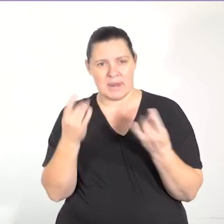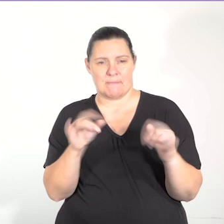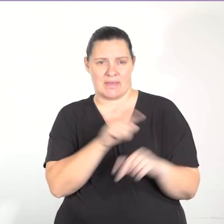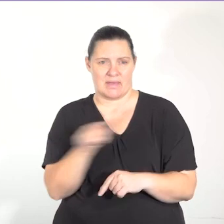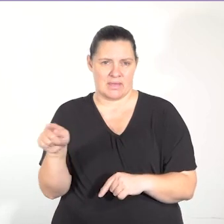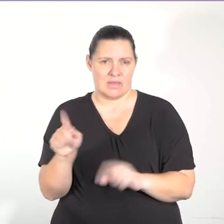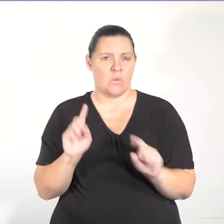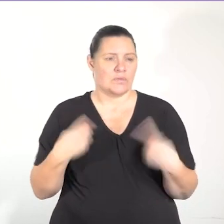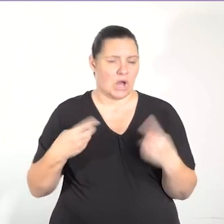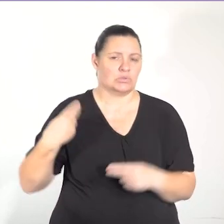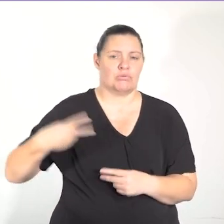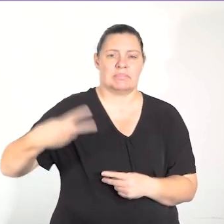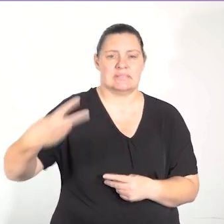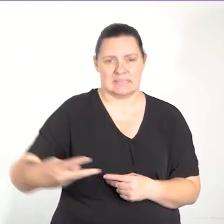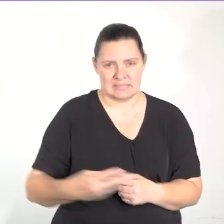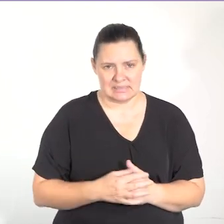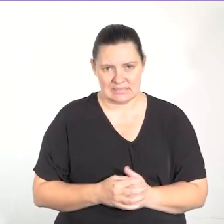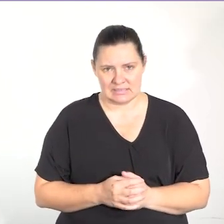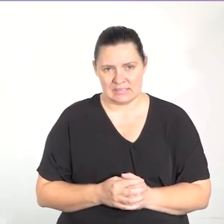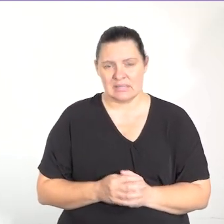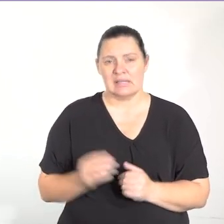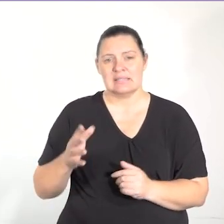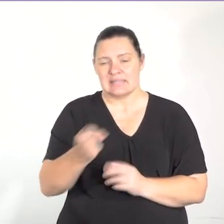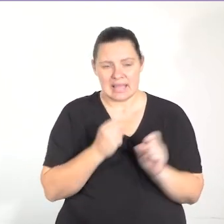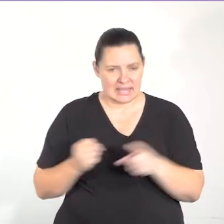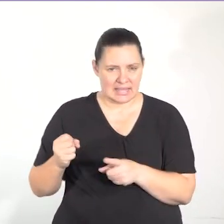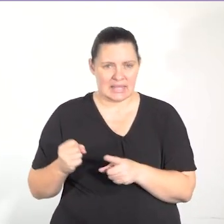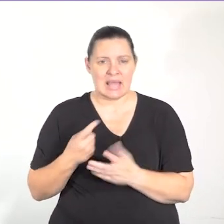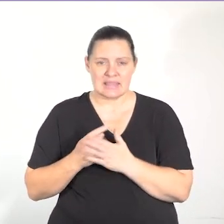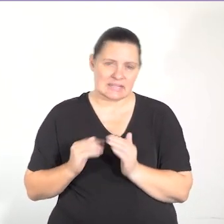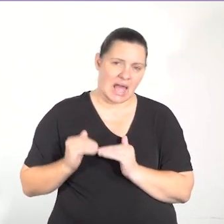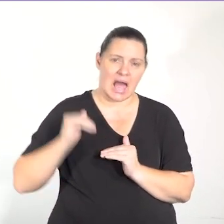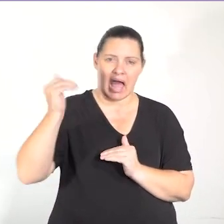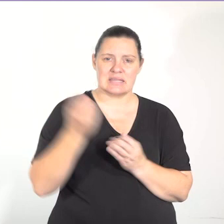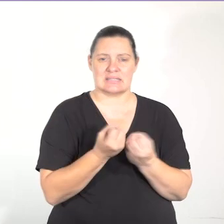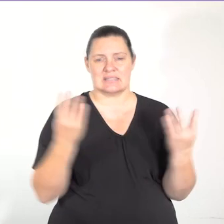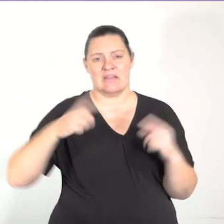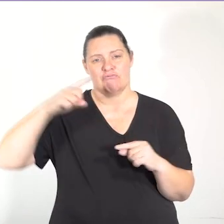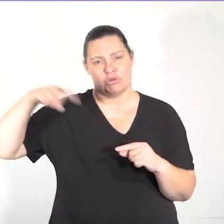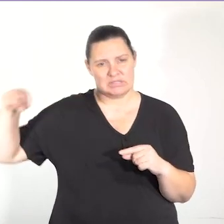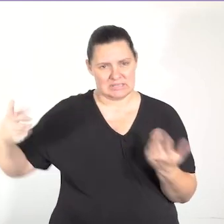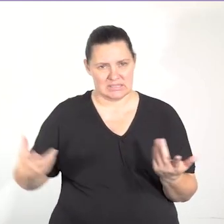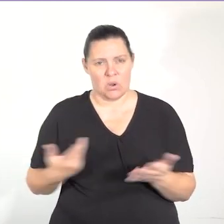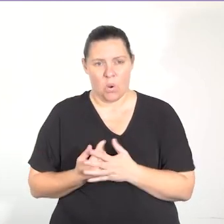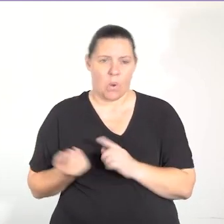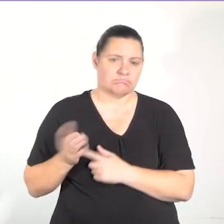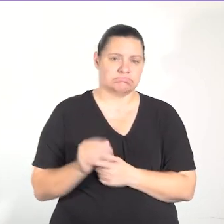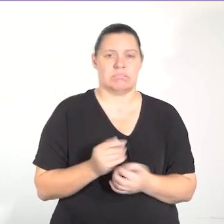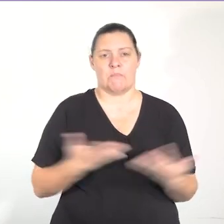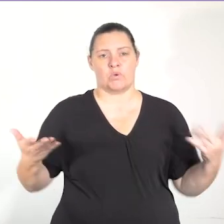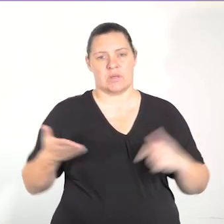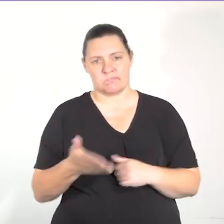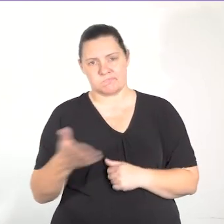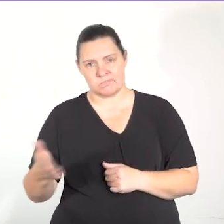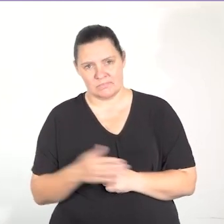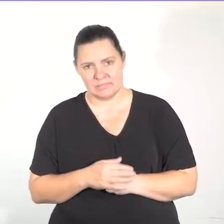prime factors without repeating any, taking the ones that have the highest frequency or the ones that appear the